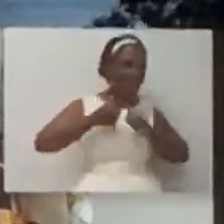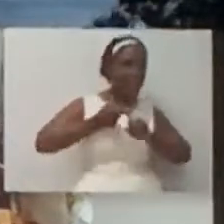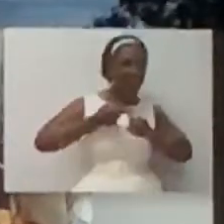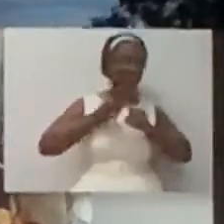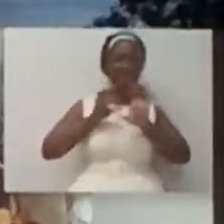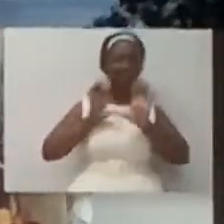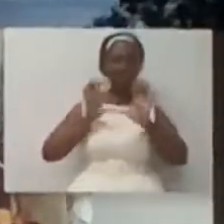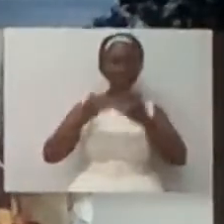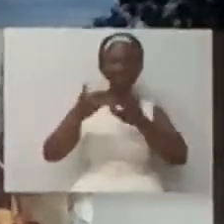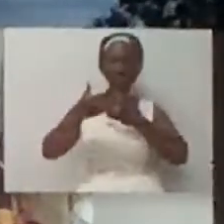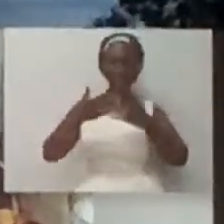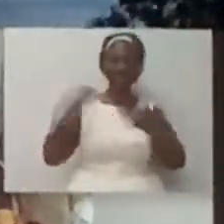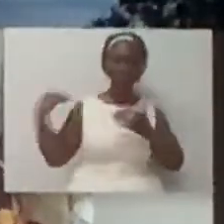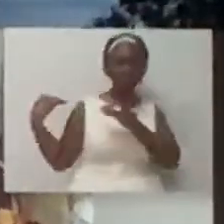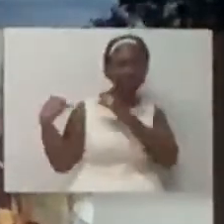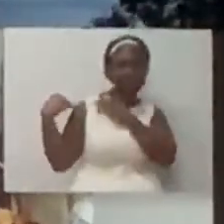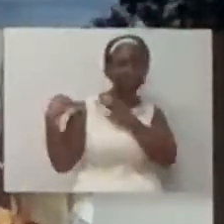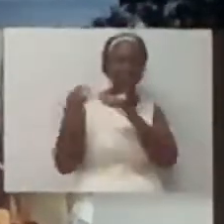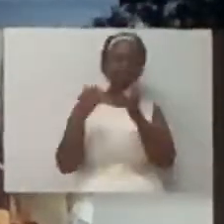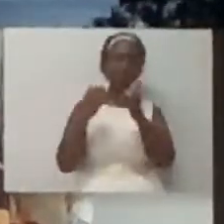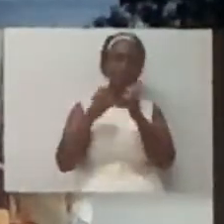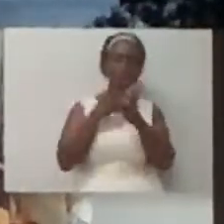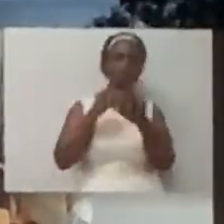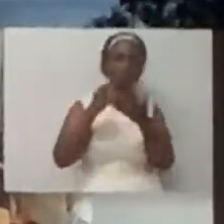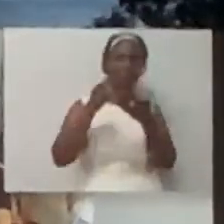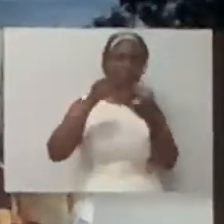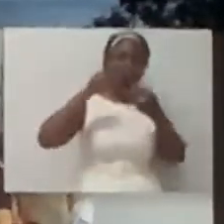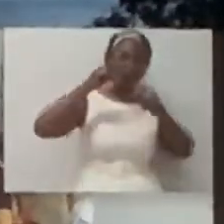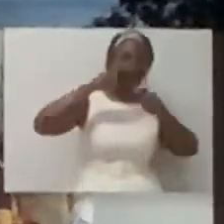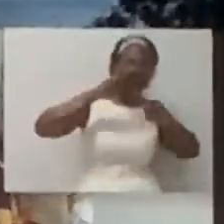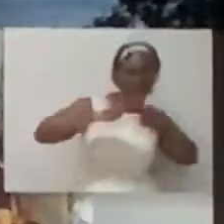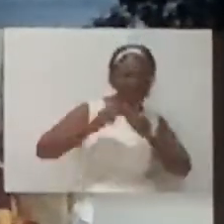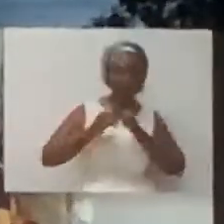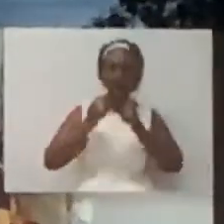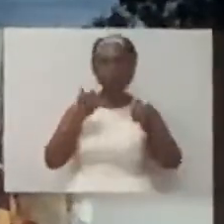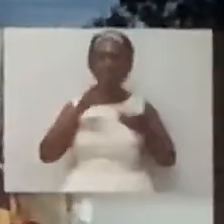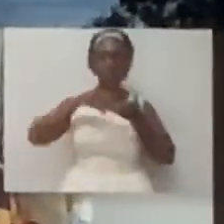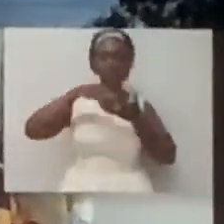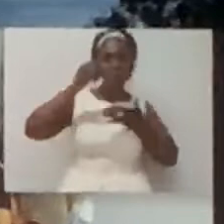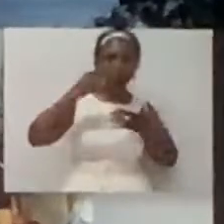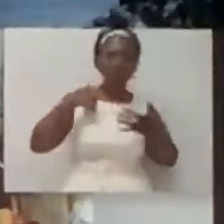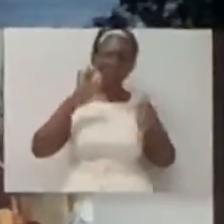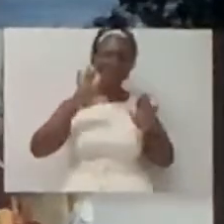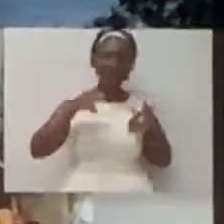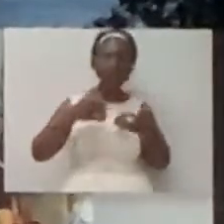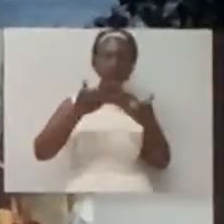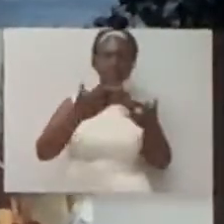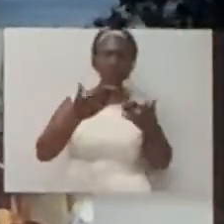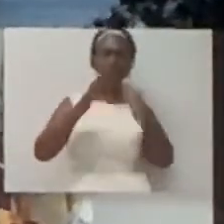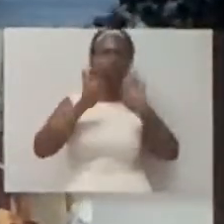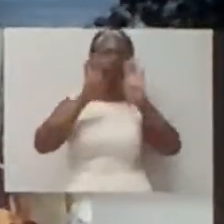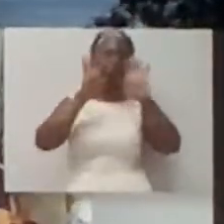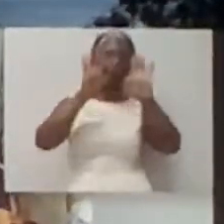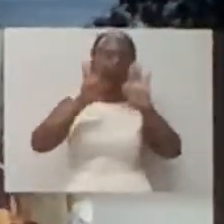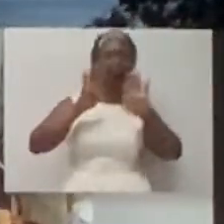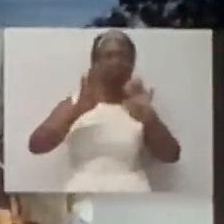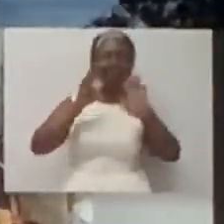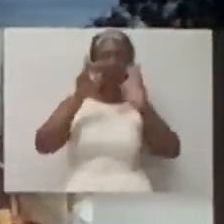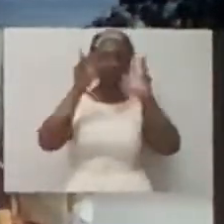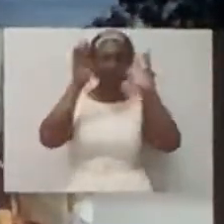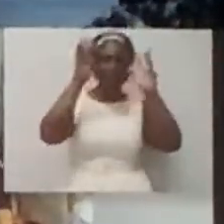friends and classmates for being there along the way to have fun with me, learn with me, provide me with